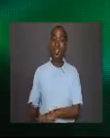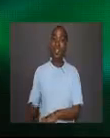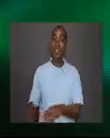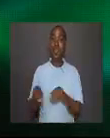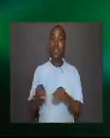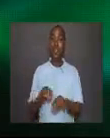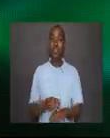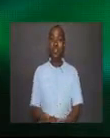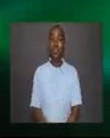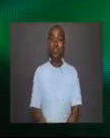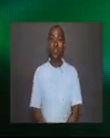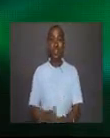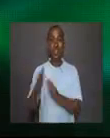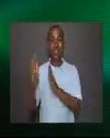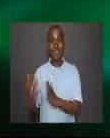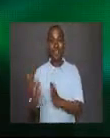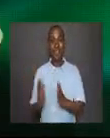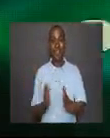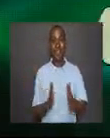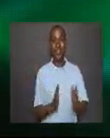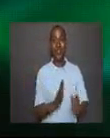Students, let's get ready.